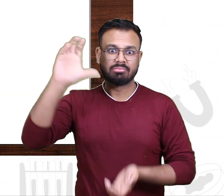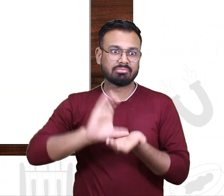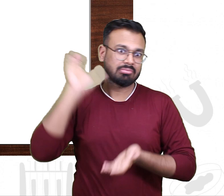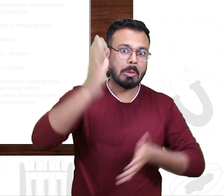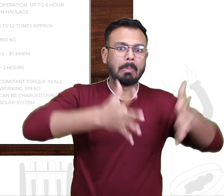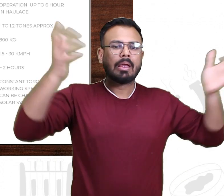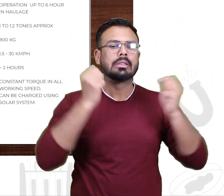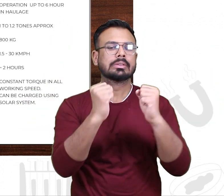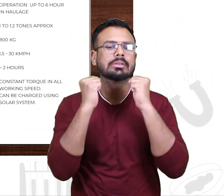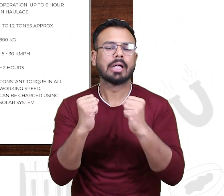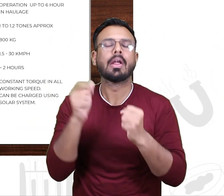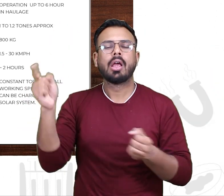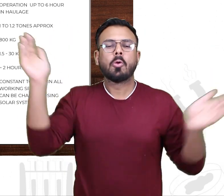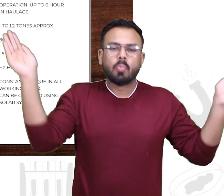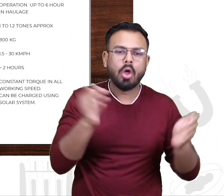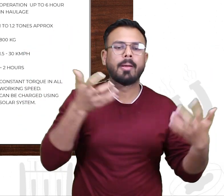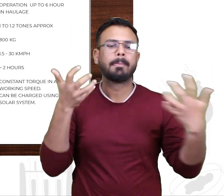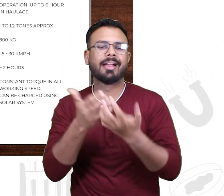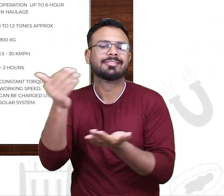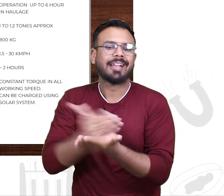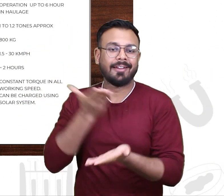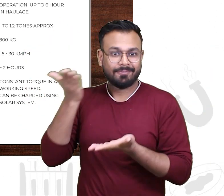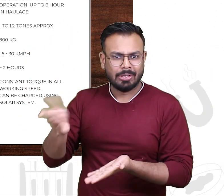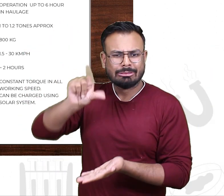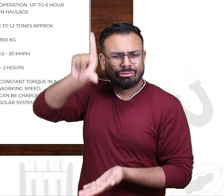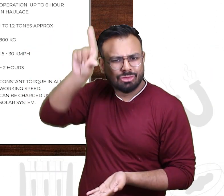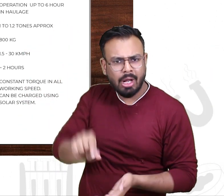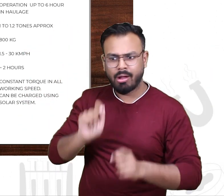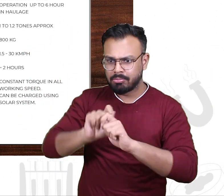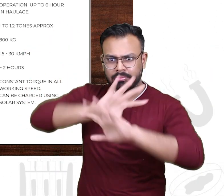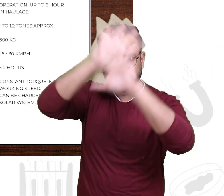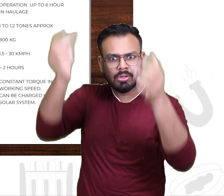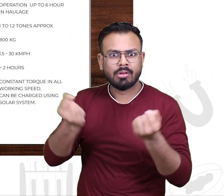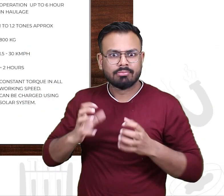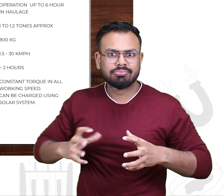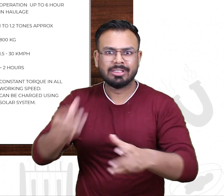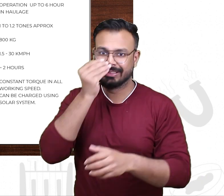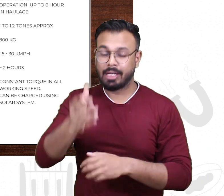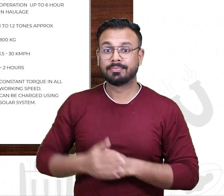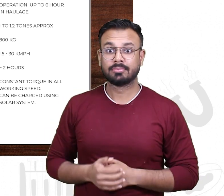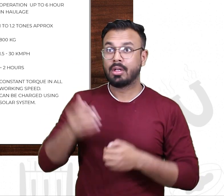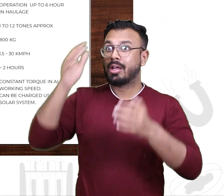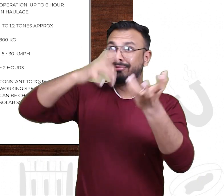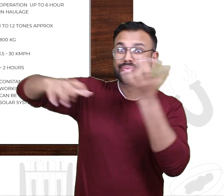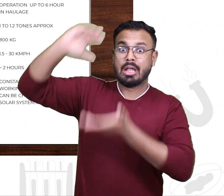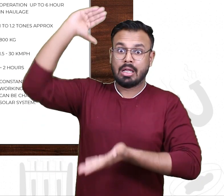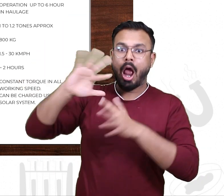the large tractors due to their higher costs. Therefore, the electric tractor is designed with low cost and better